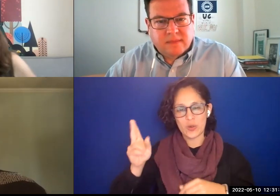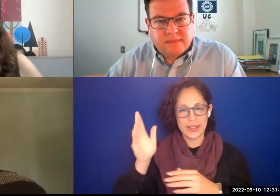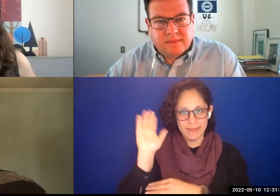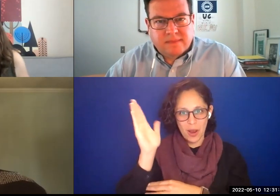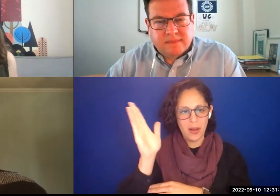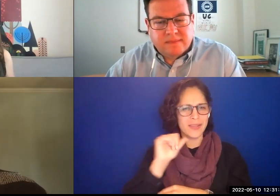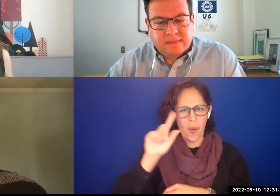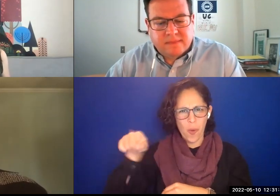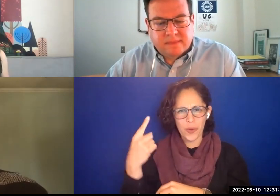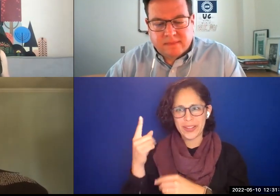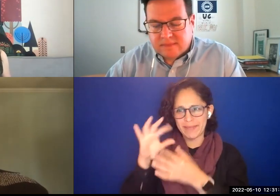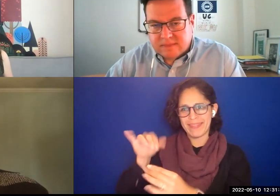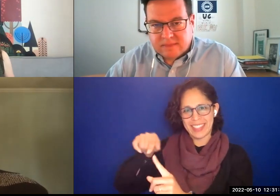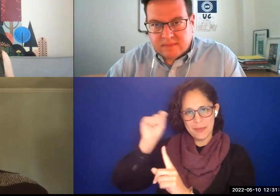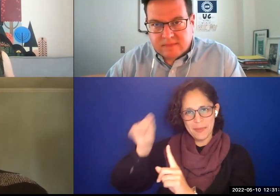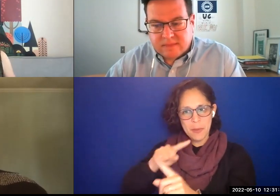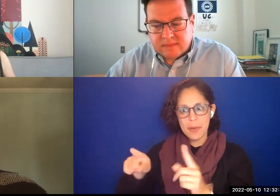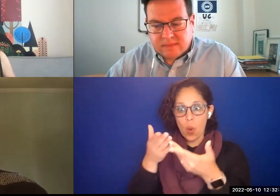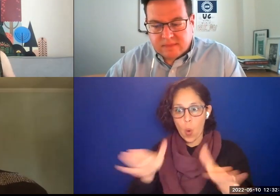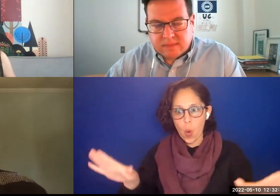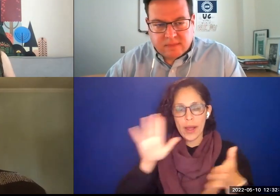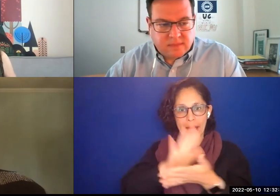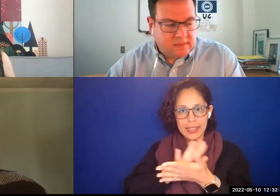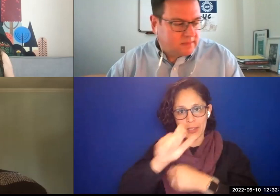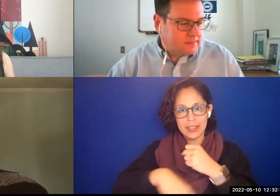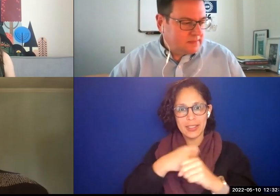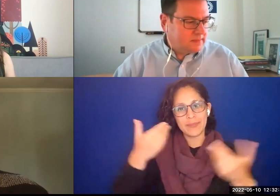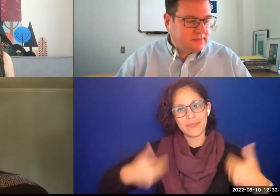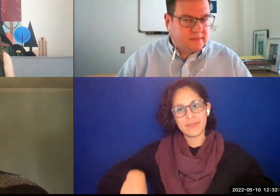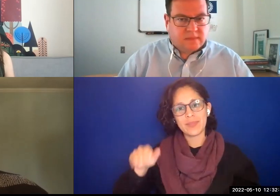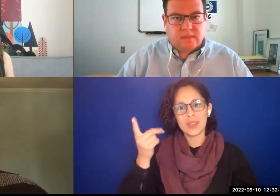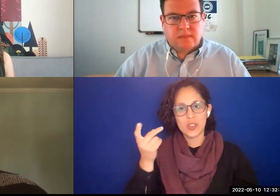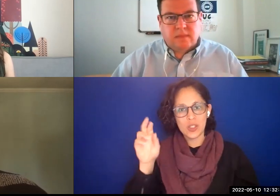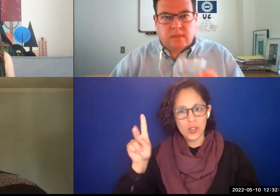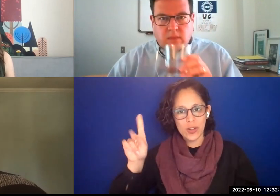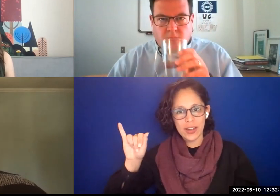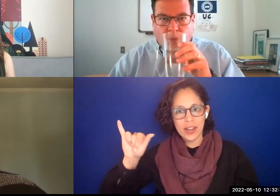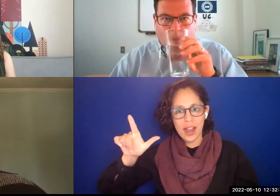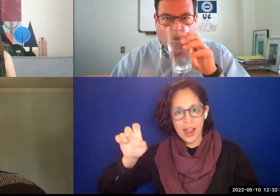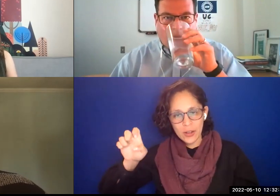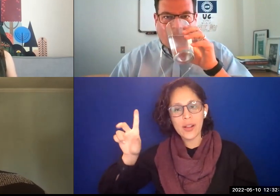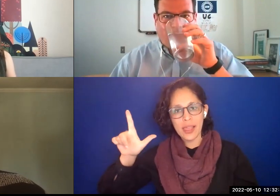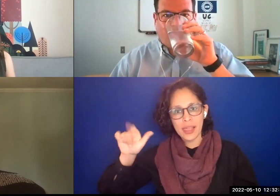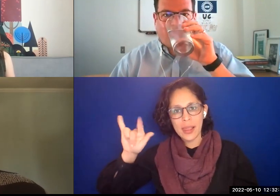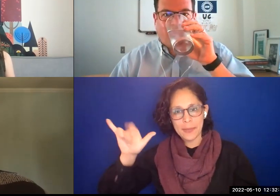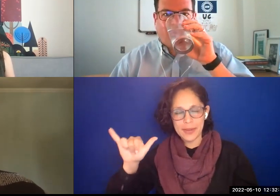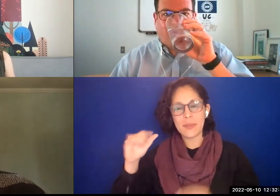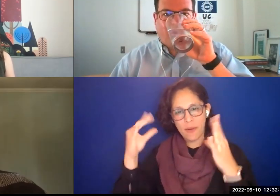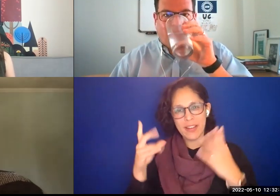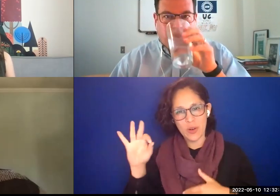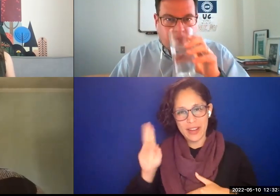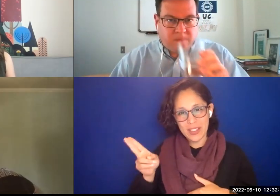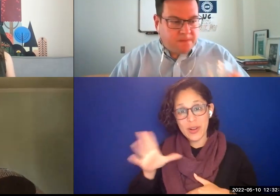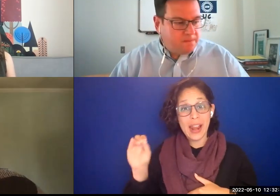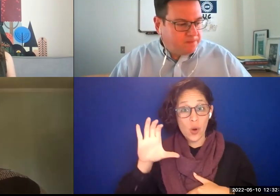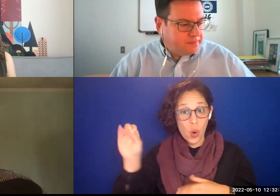year. My name is Dr. Kyle Libby. I'm a professor of history and co-director for the Center, Lytton